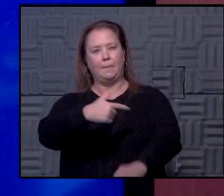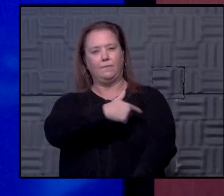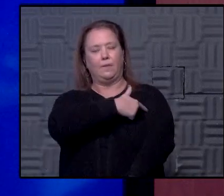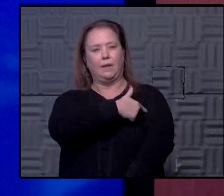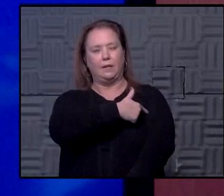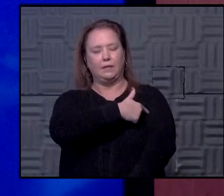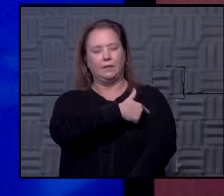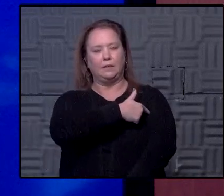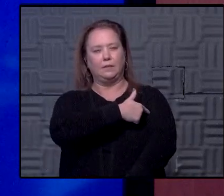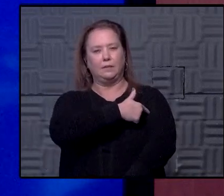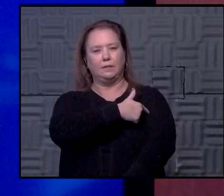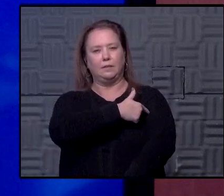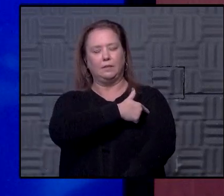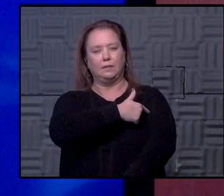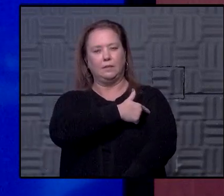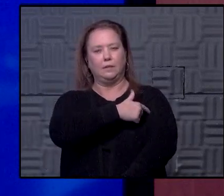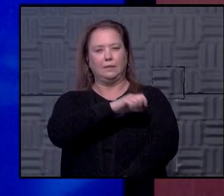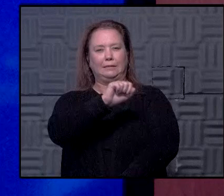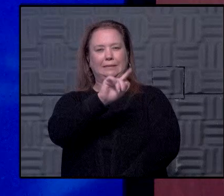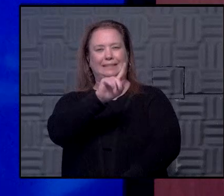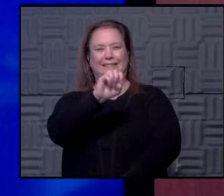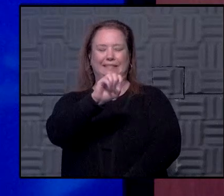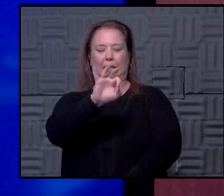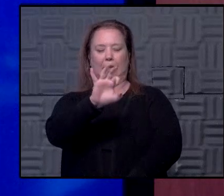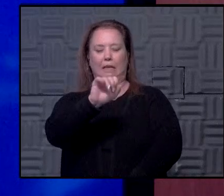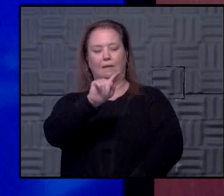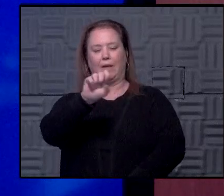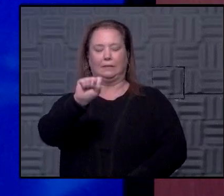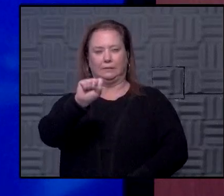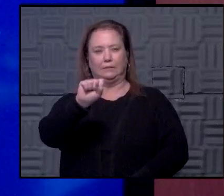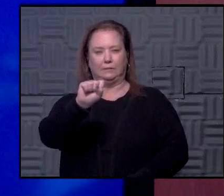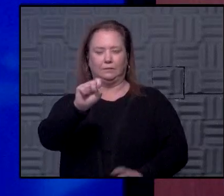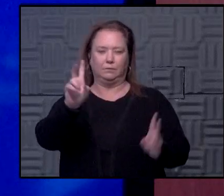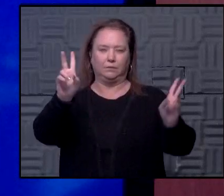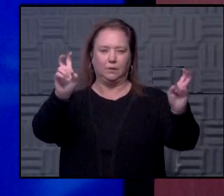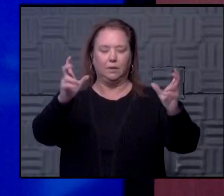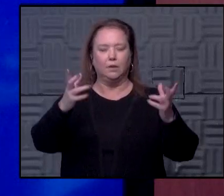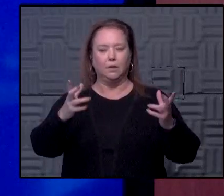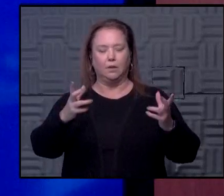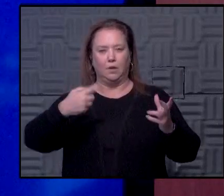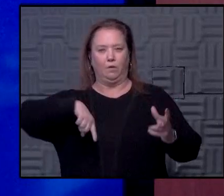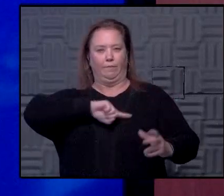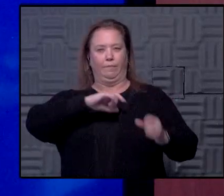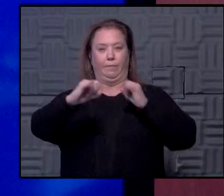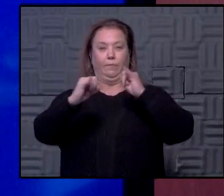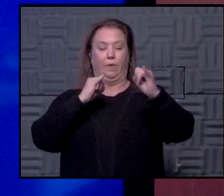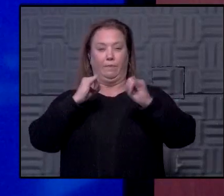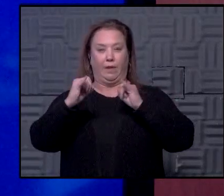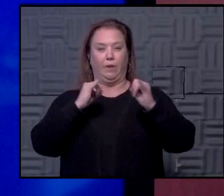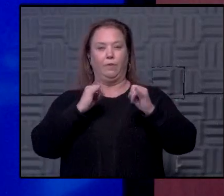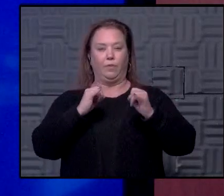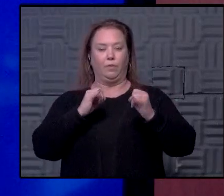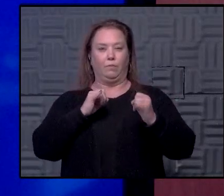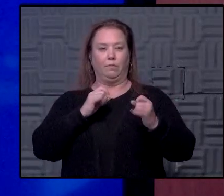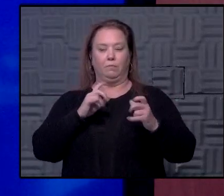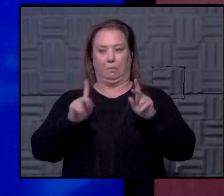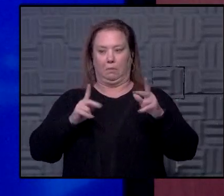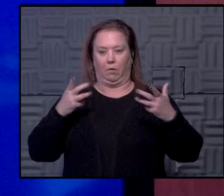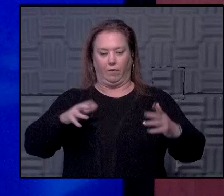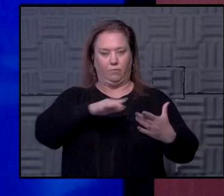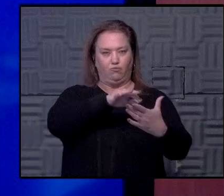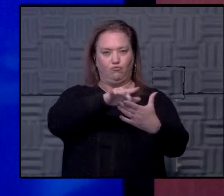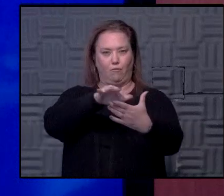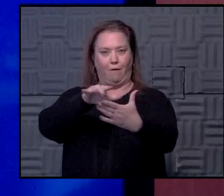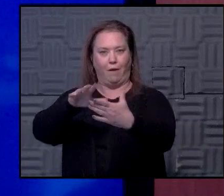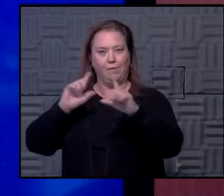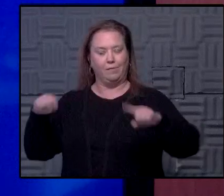vaccination side effects, for lack of a better term. I know a lot of us have interviewed people that have been in the trials of different companies